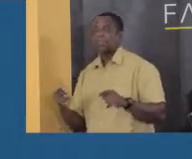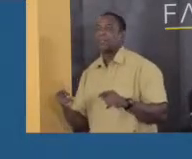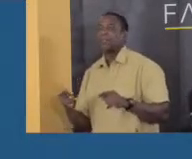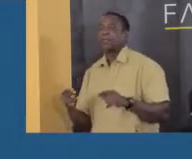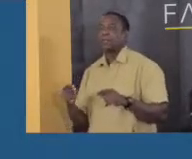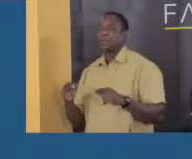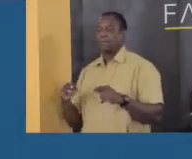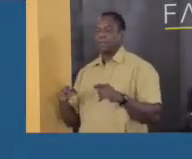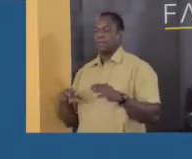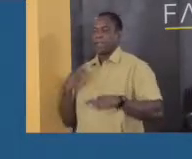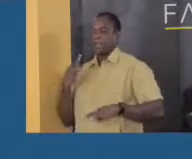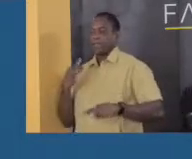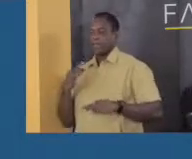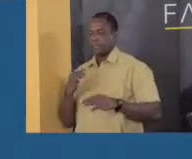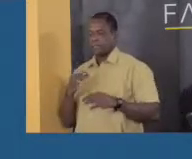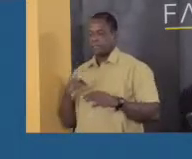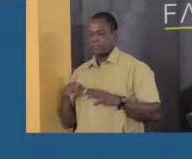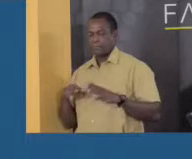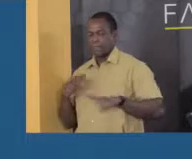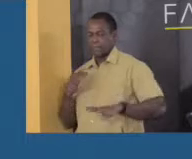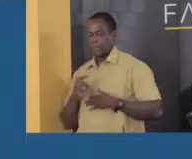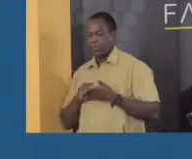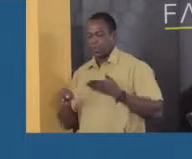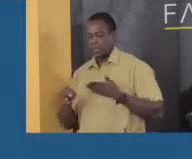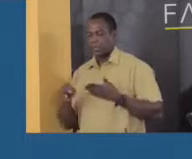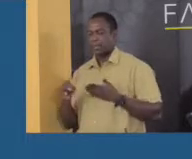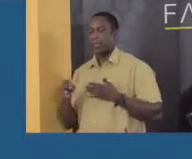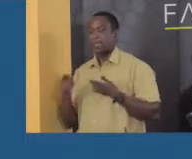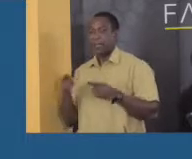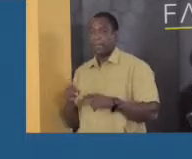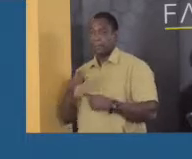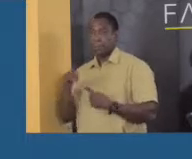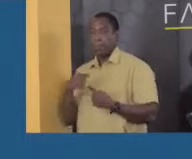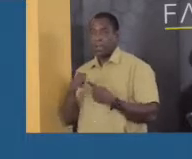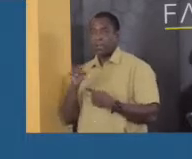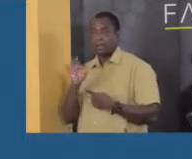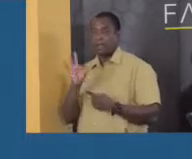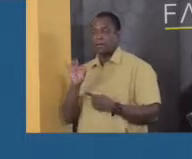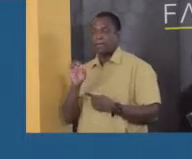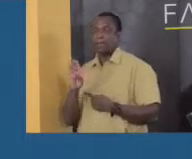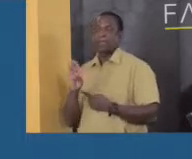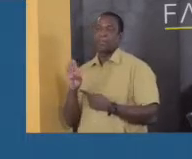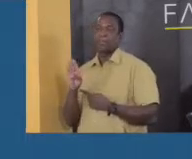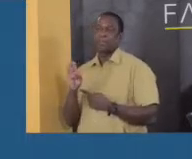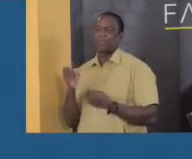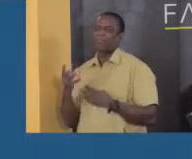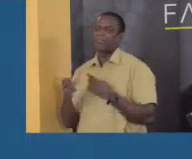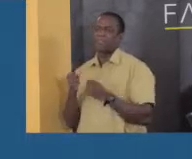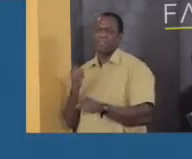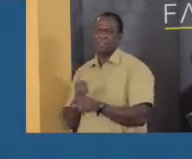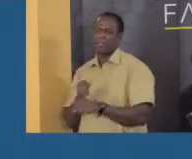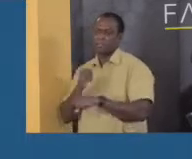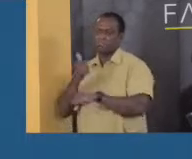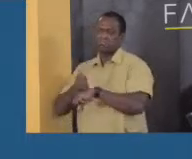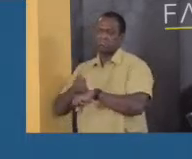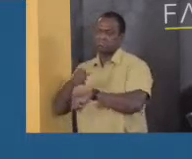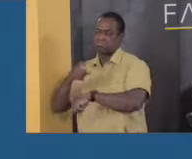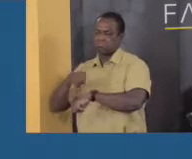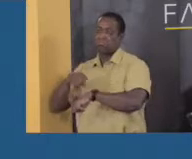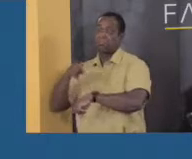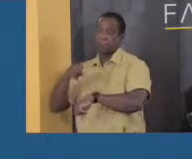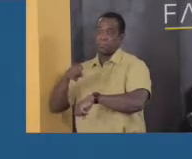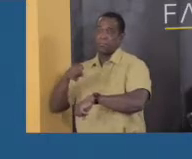to August. And Fashion Week takes place in February, and that has always been for decades. And you